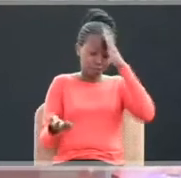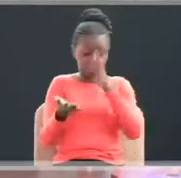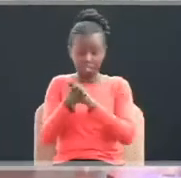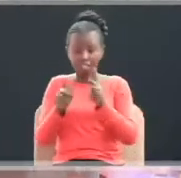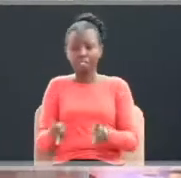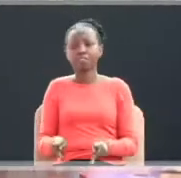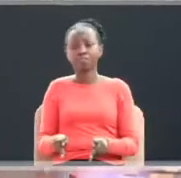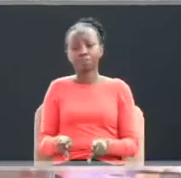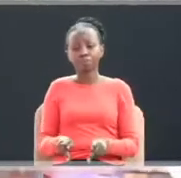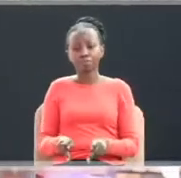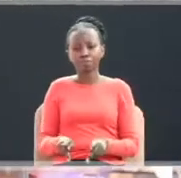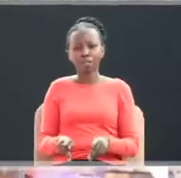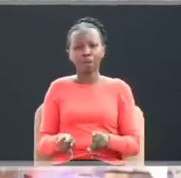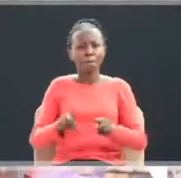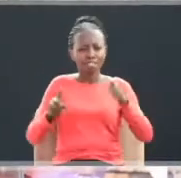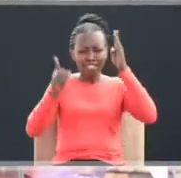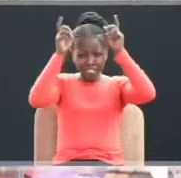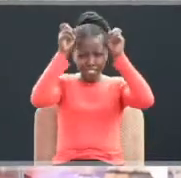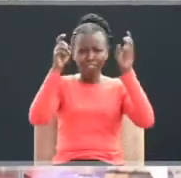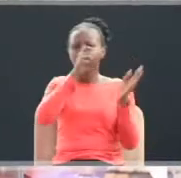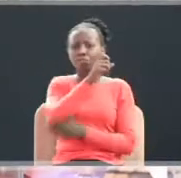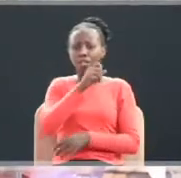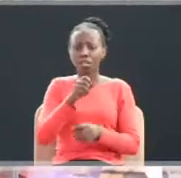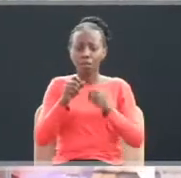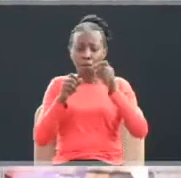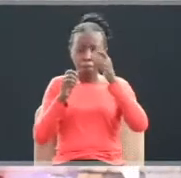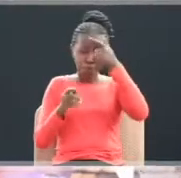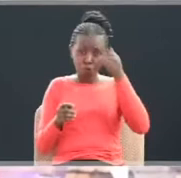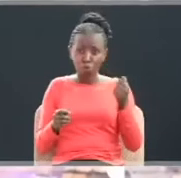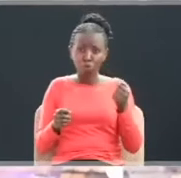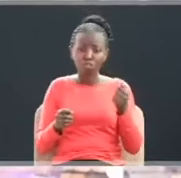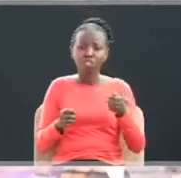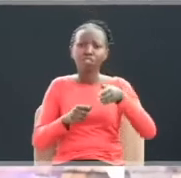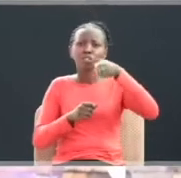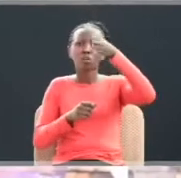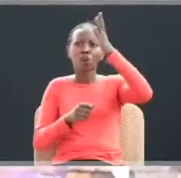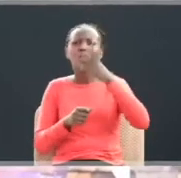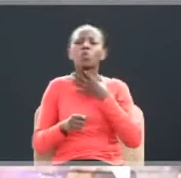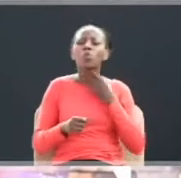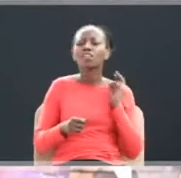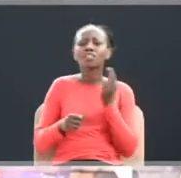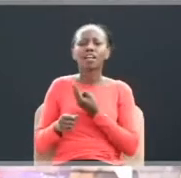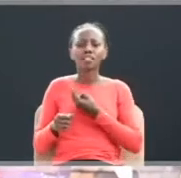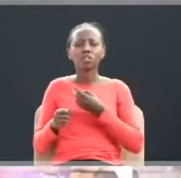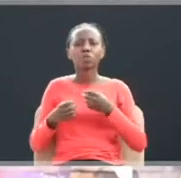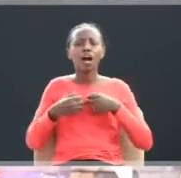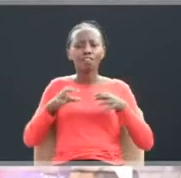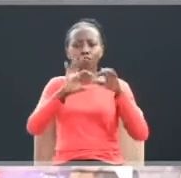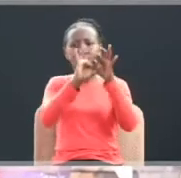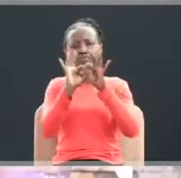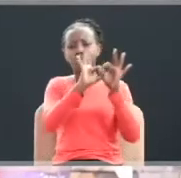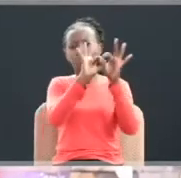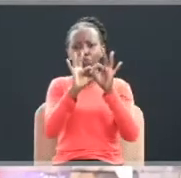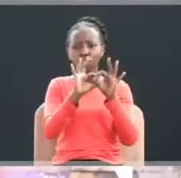is anything that God would like to do for the saints of God, wherever, is unity. Because with unity, you